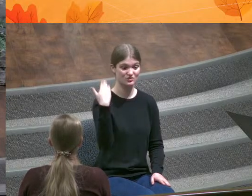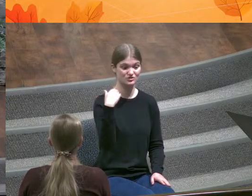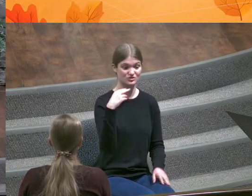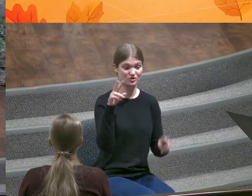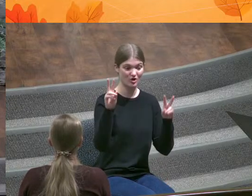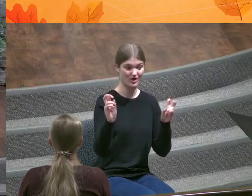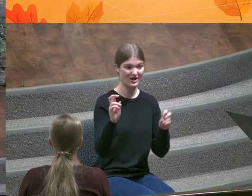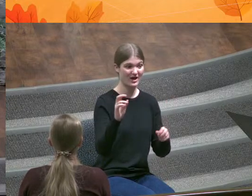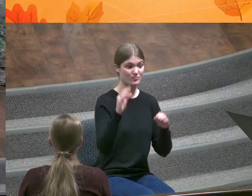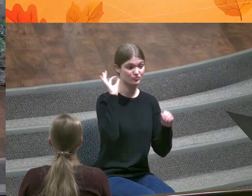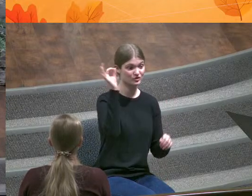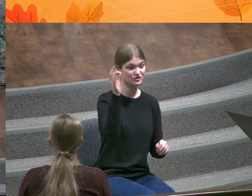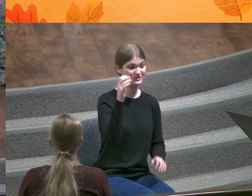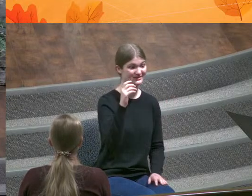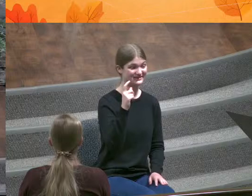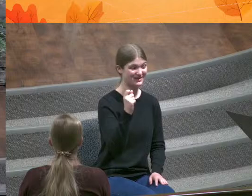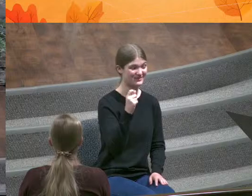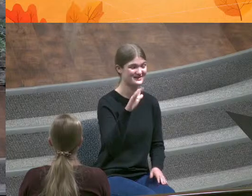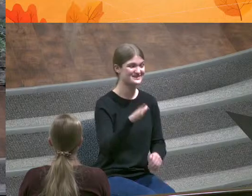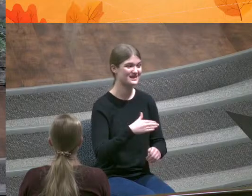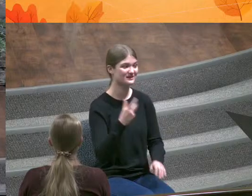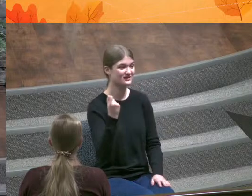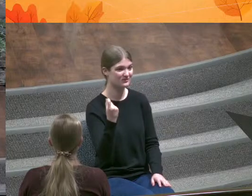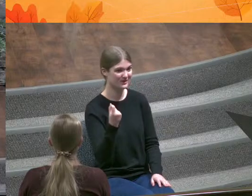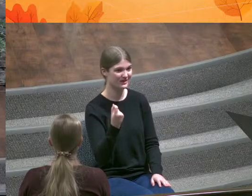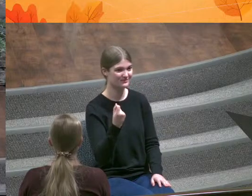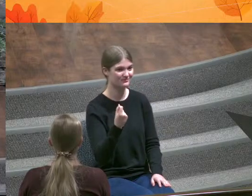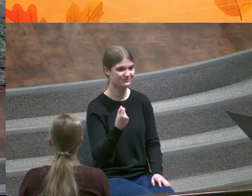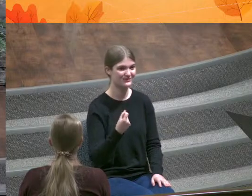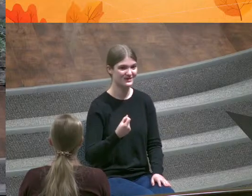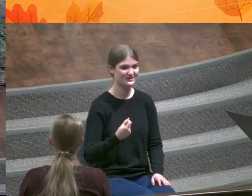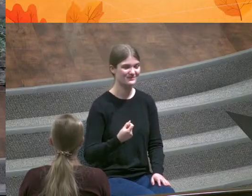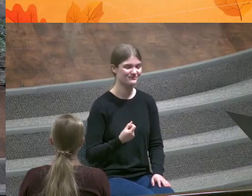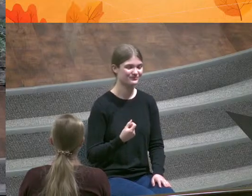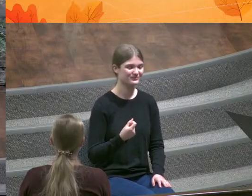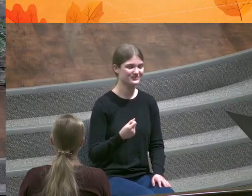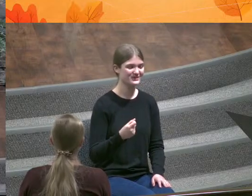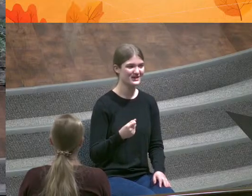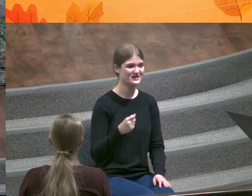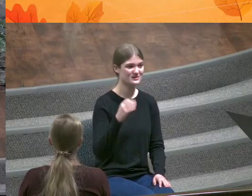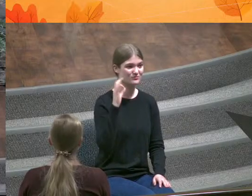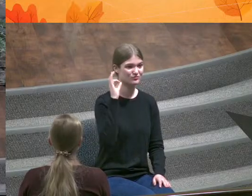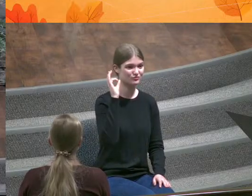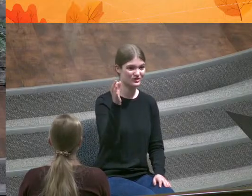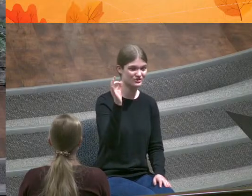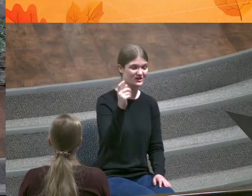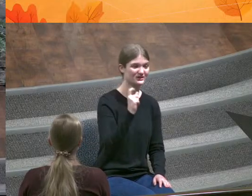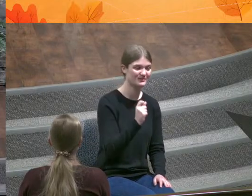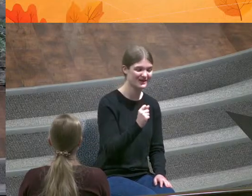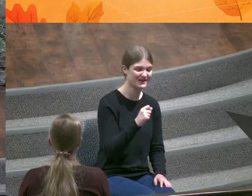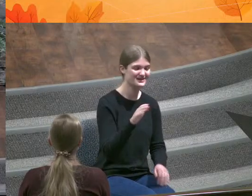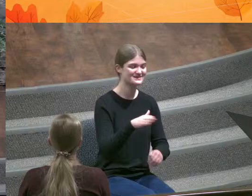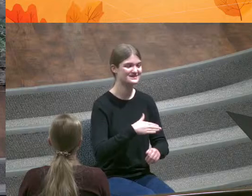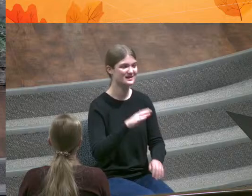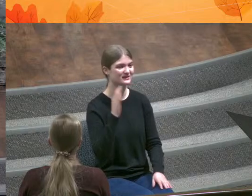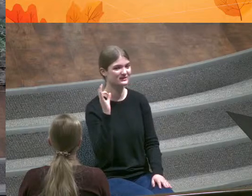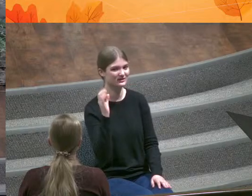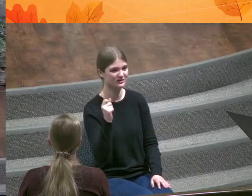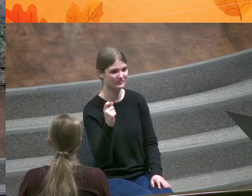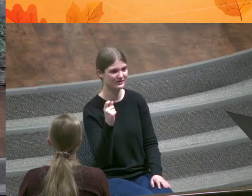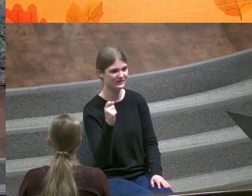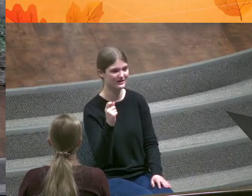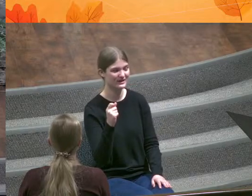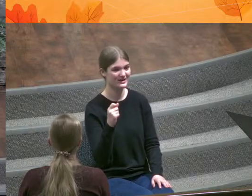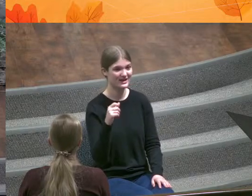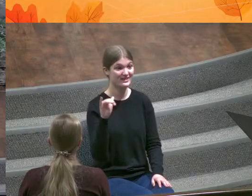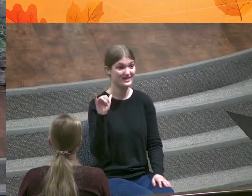many of you remember that? Or show of hands. Yeah, the rest of you just forgot. Anyway, it's preach a little, sing a little. And